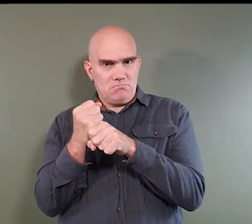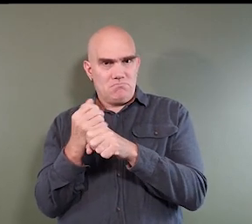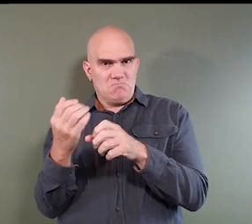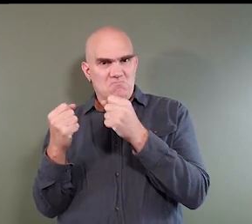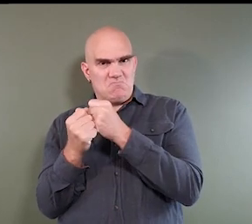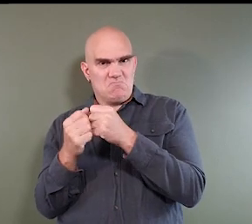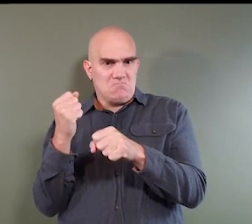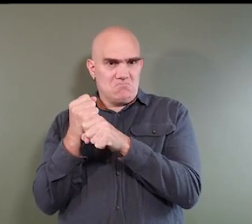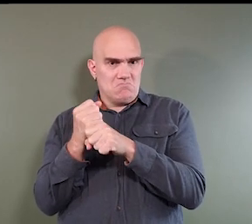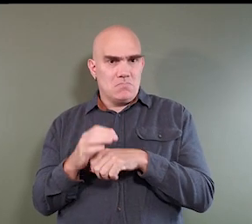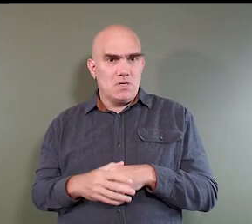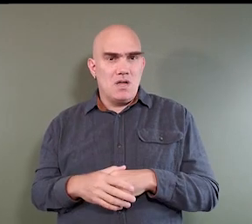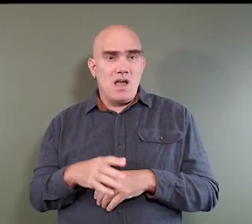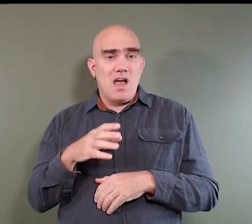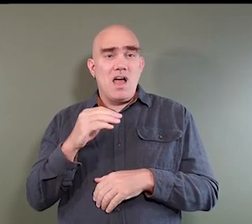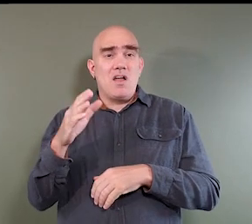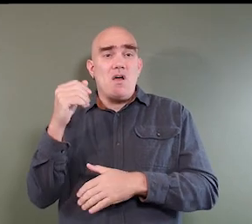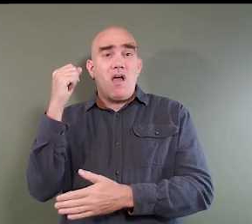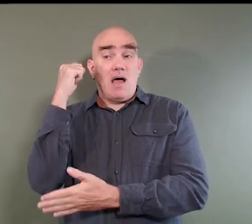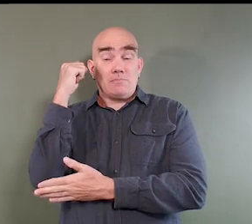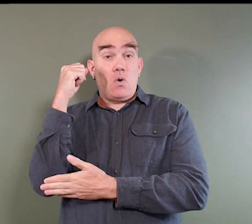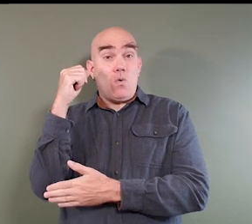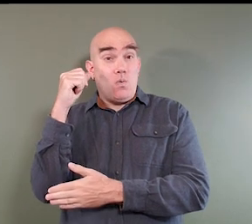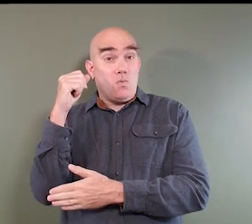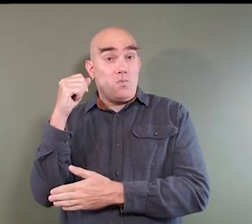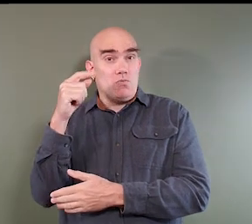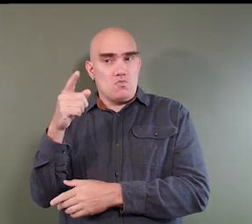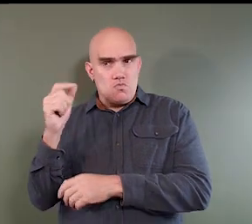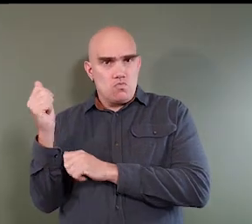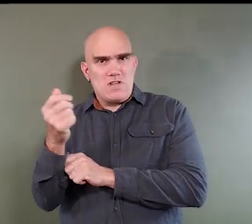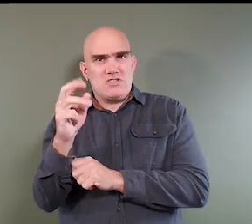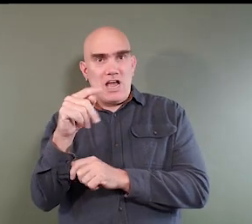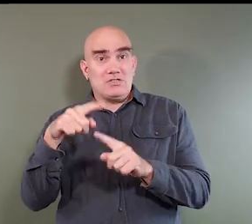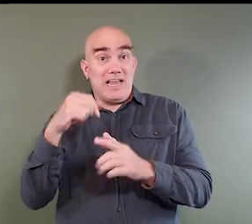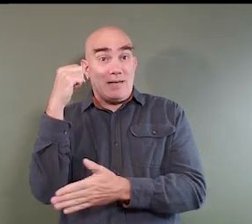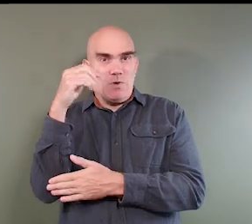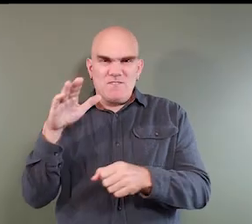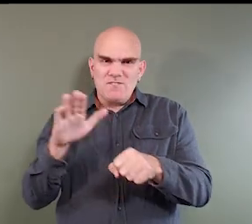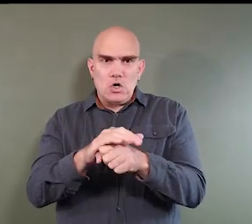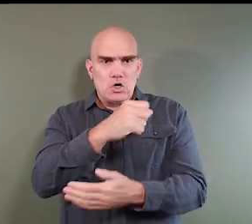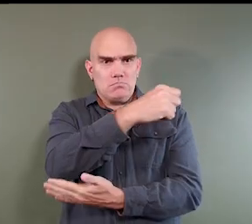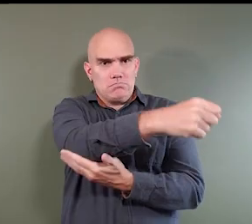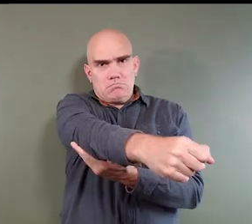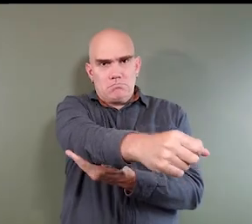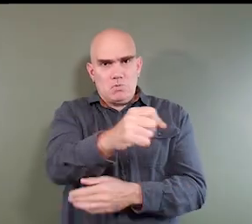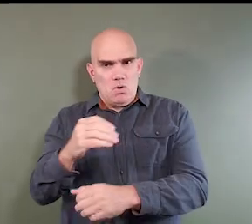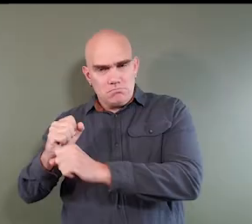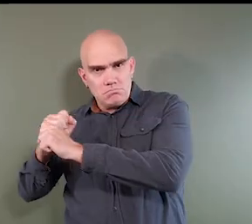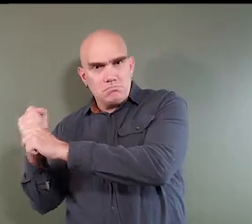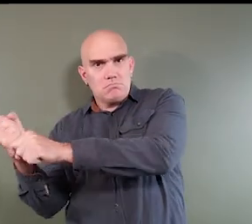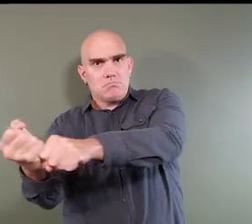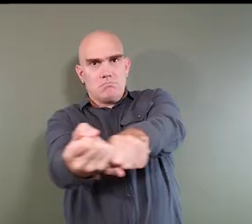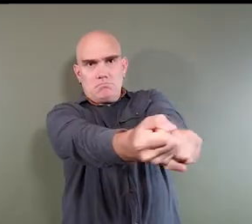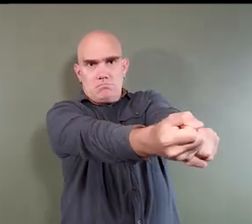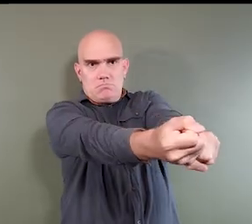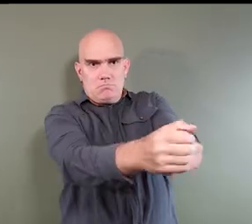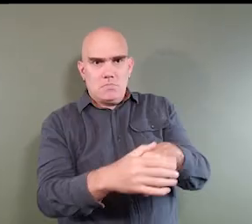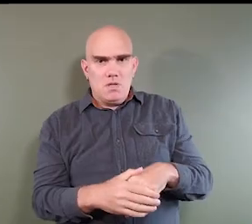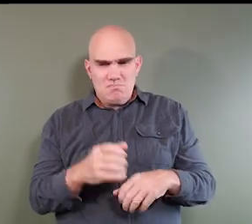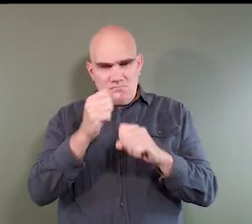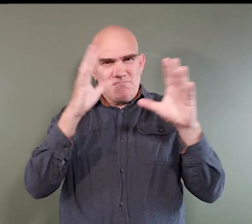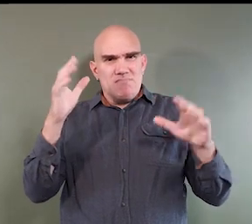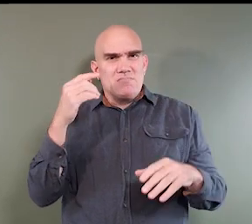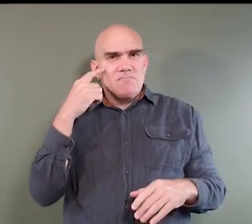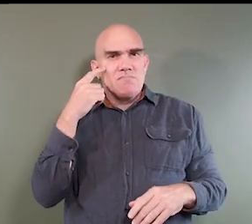way through until your elbow goes into full extension. So think about swinging a baseball bat. Start off at